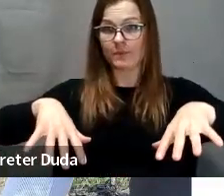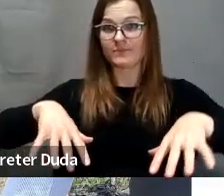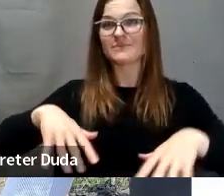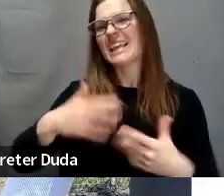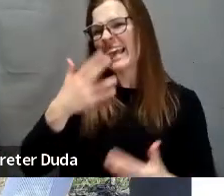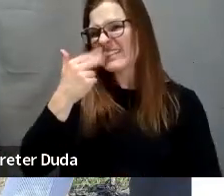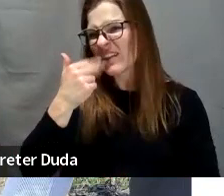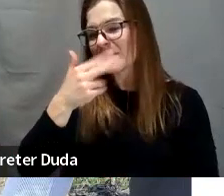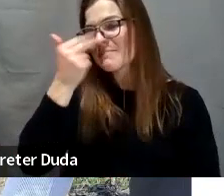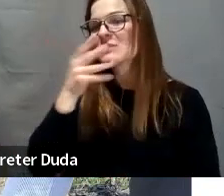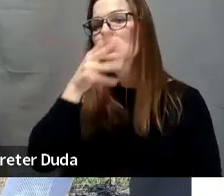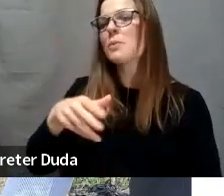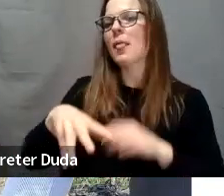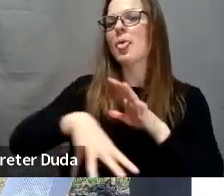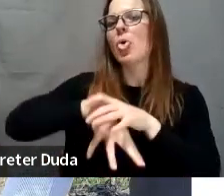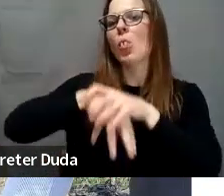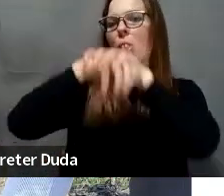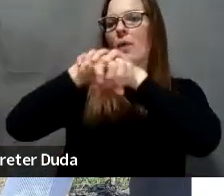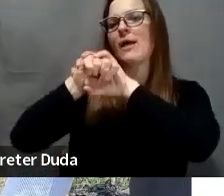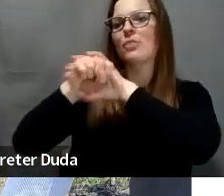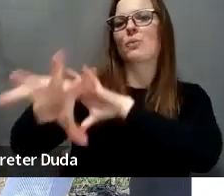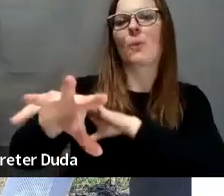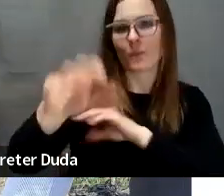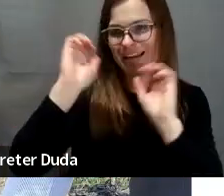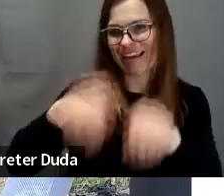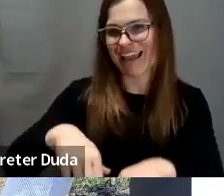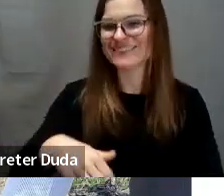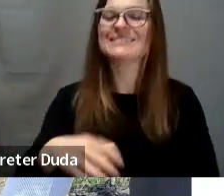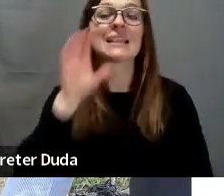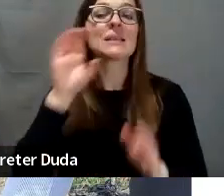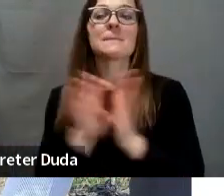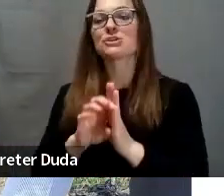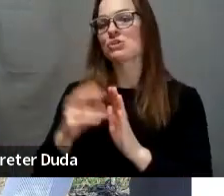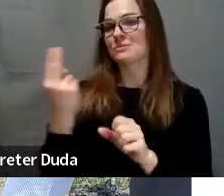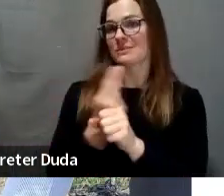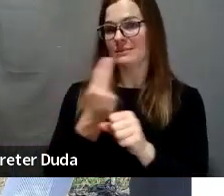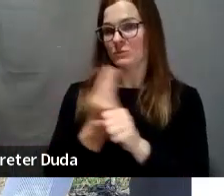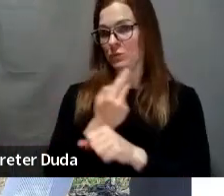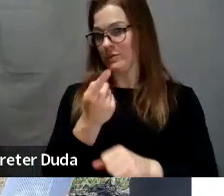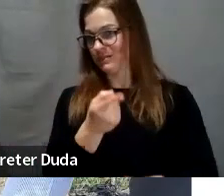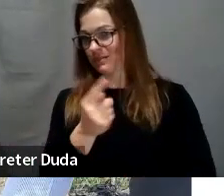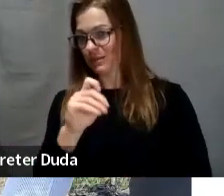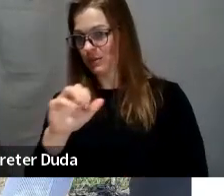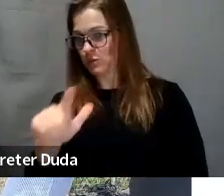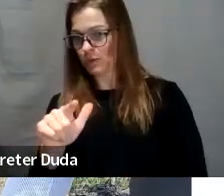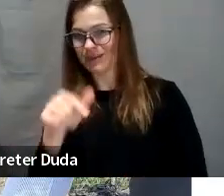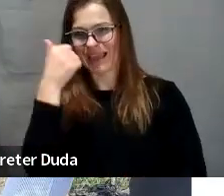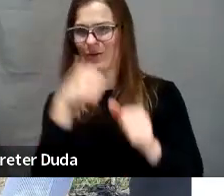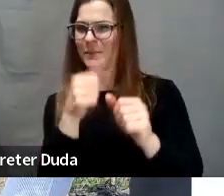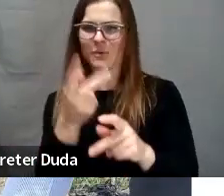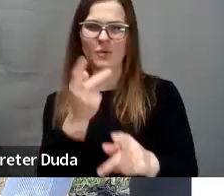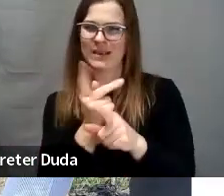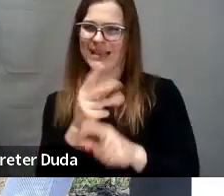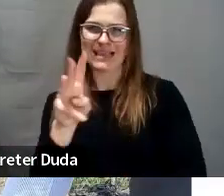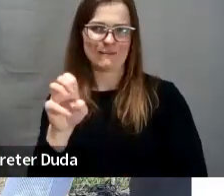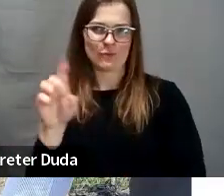at each other. I also have an image of an individual using the weeding tool. I don't remember what kind of weed she was